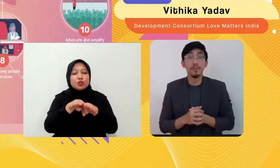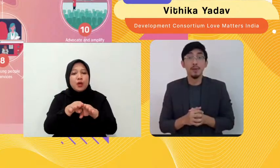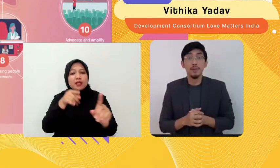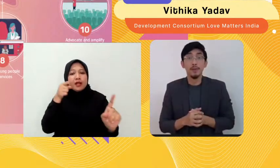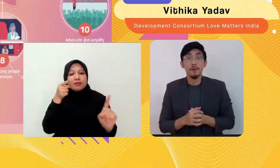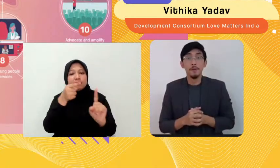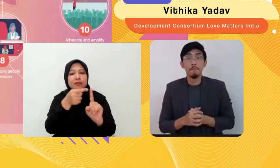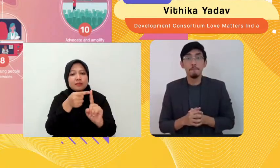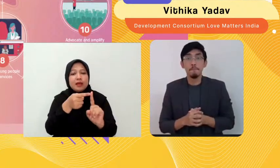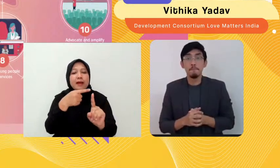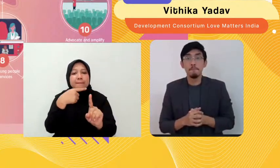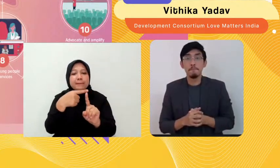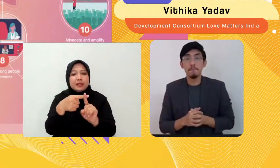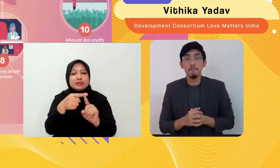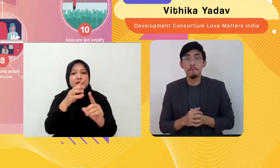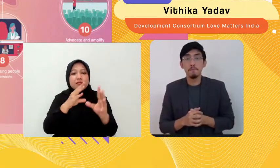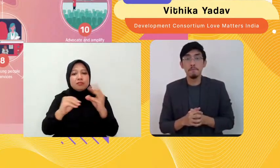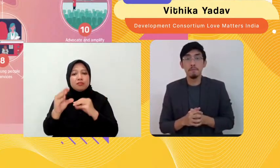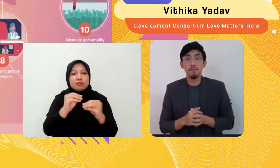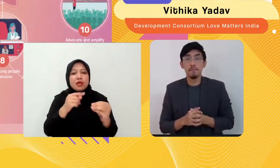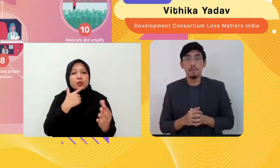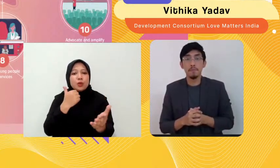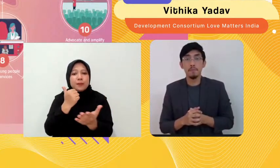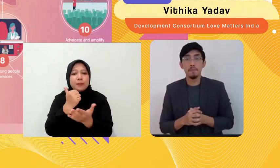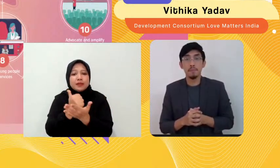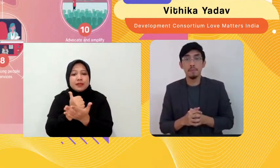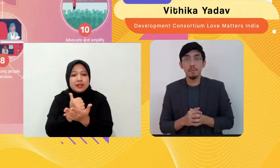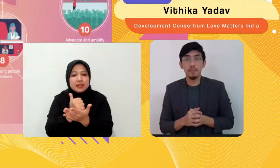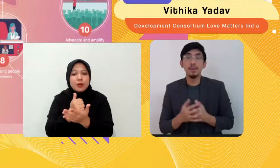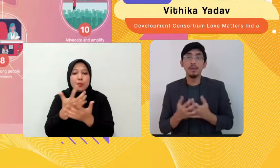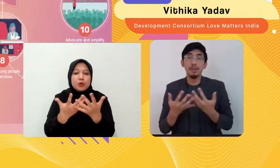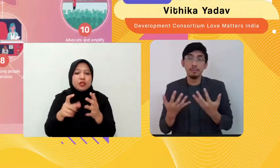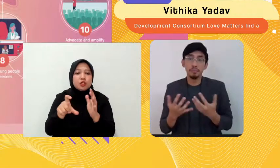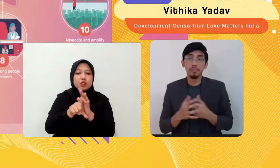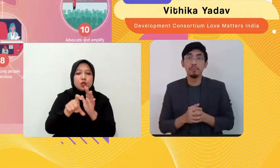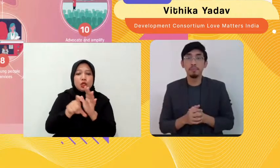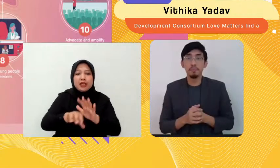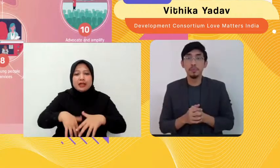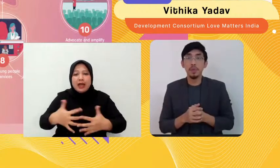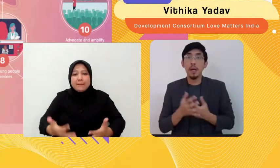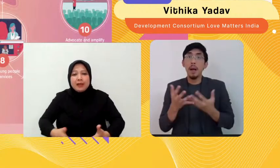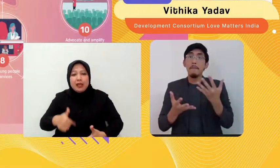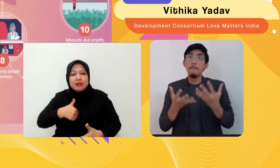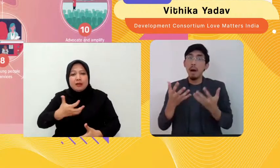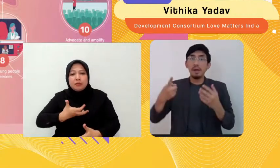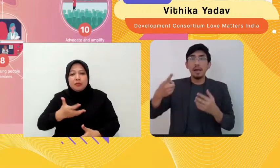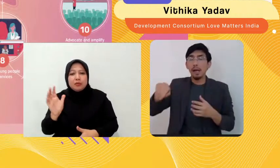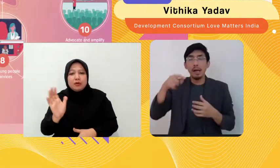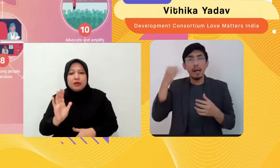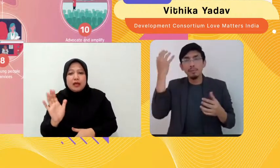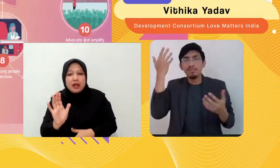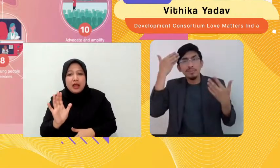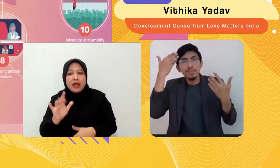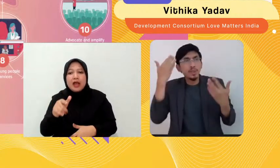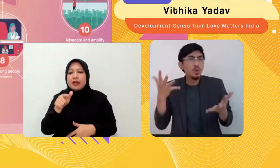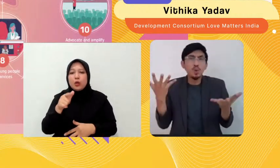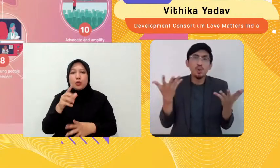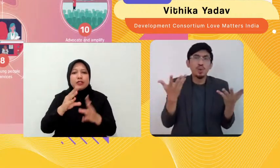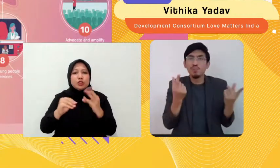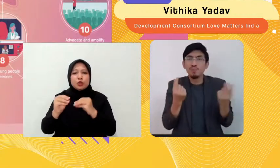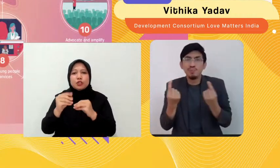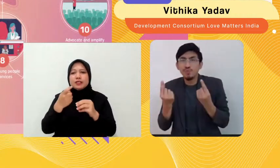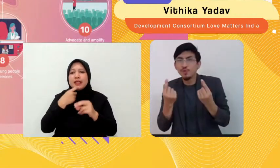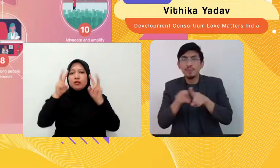unwanted, unintended pregnancies, talking about STDs, STS, HIV was very, very important. But the biggest miss was the fact